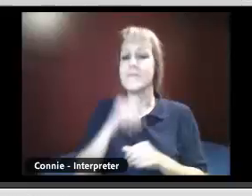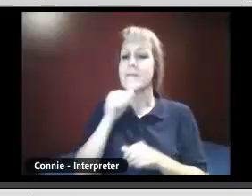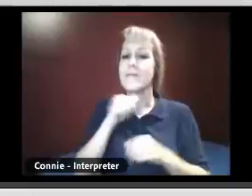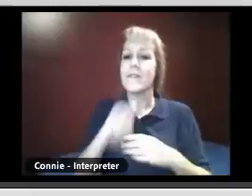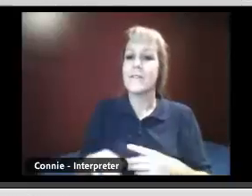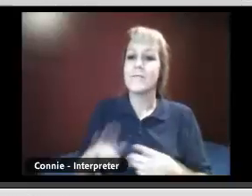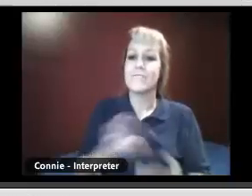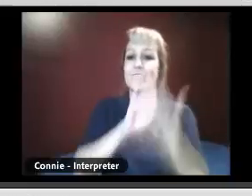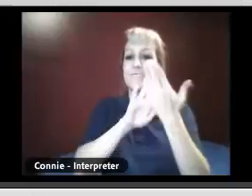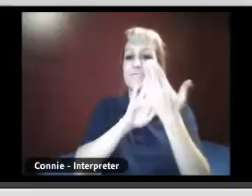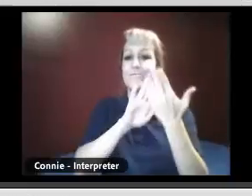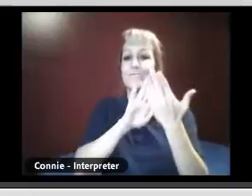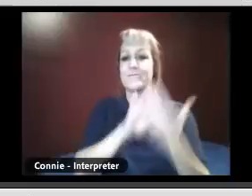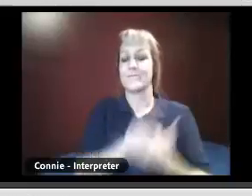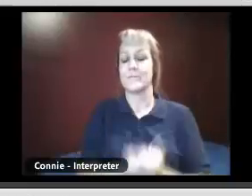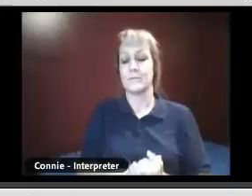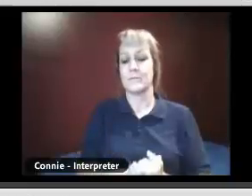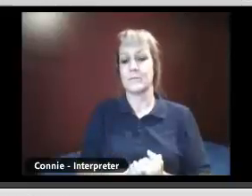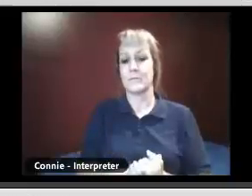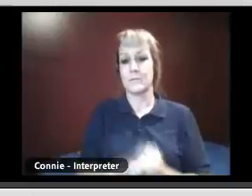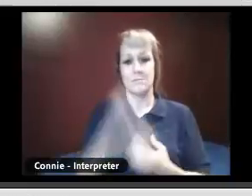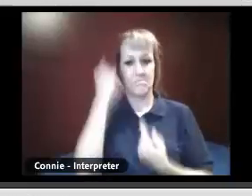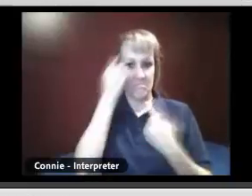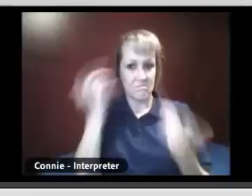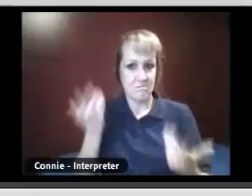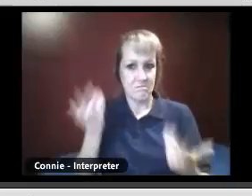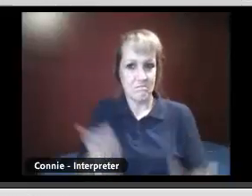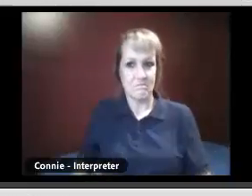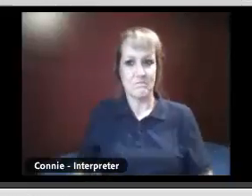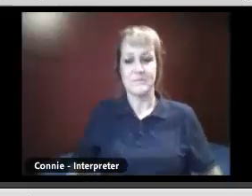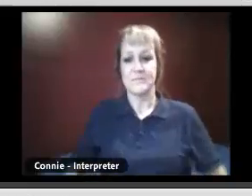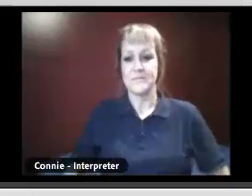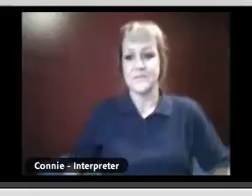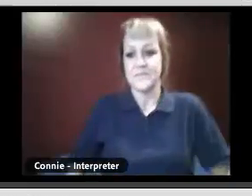confrontations. What do you think?